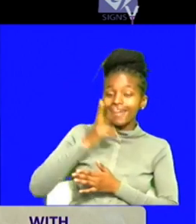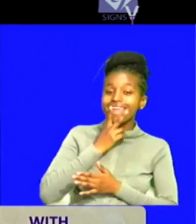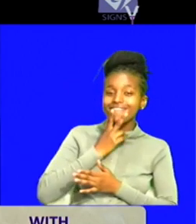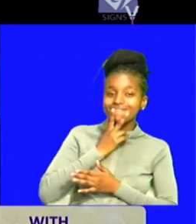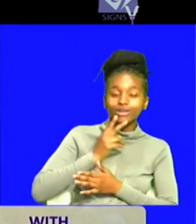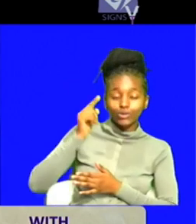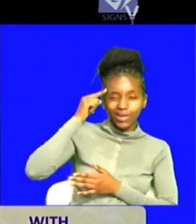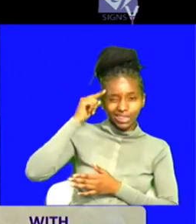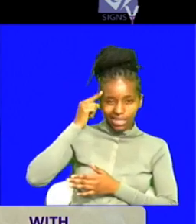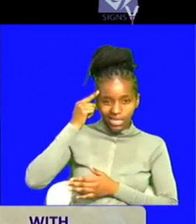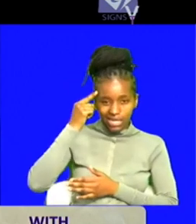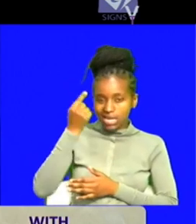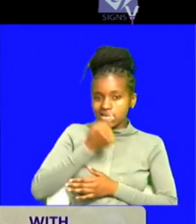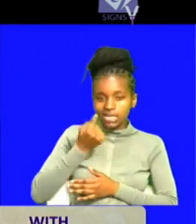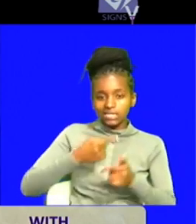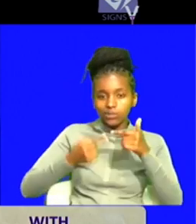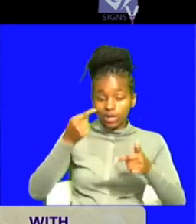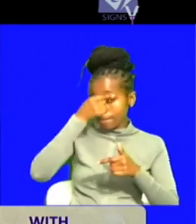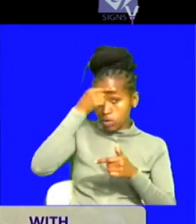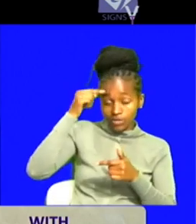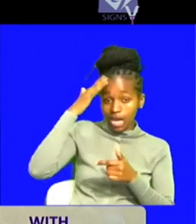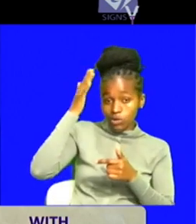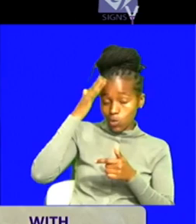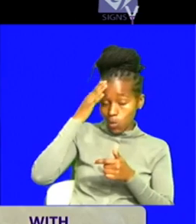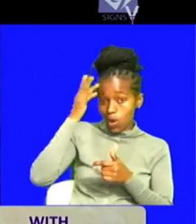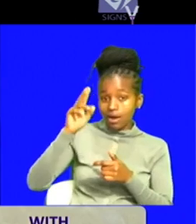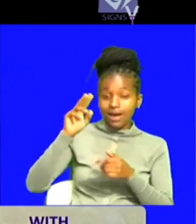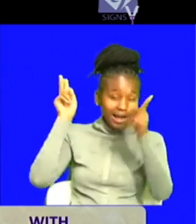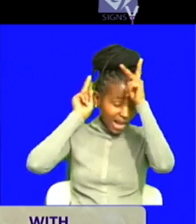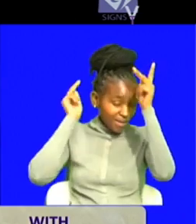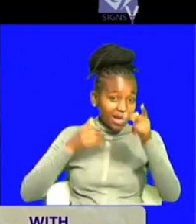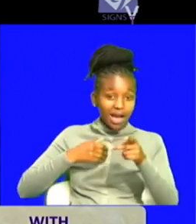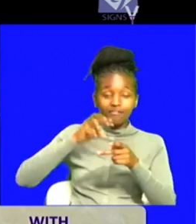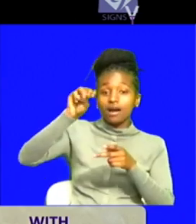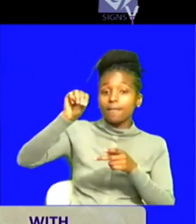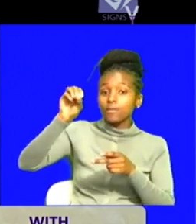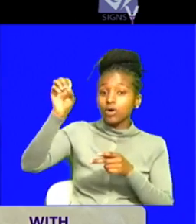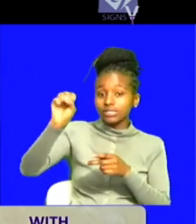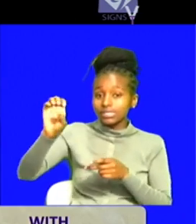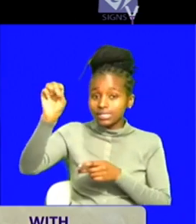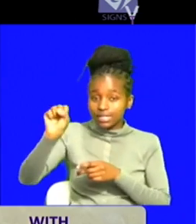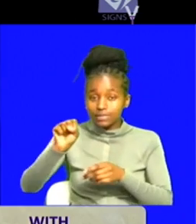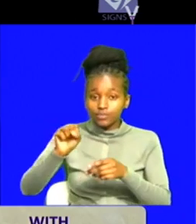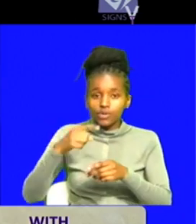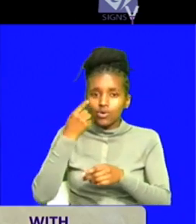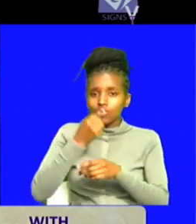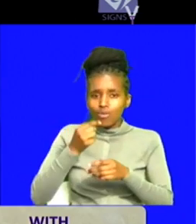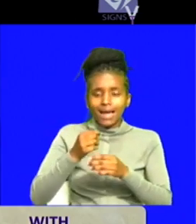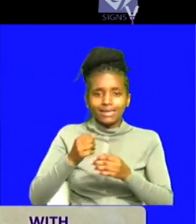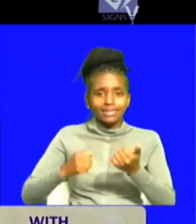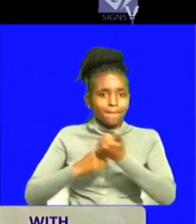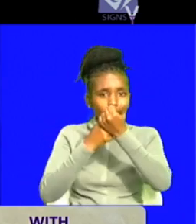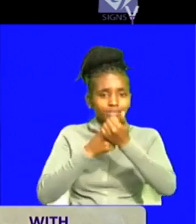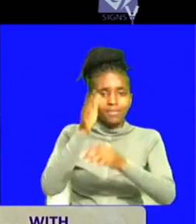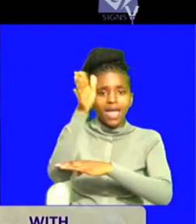we know that Kakamega Homeboyz, they have the likes of the youngster Moses Shuma, whom we saw during the international break helped the Harambee Stars